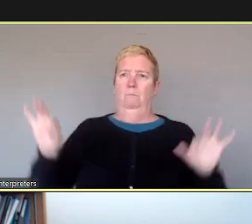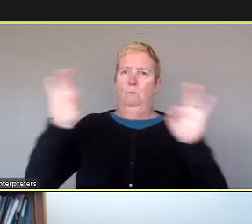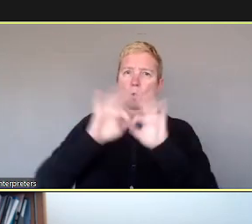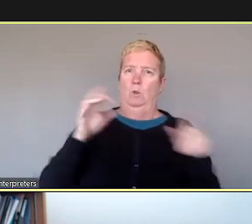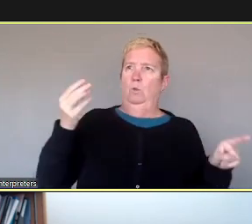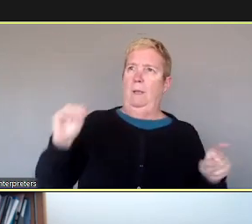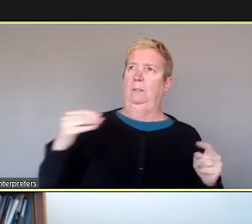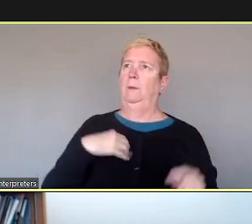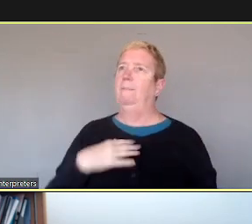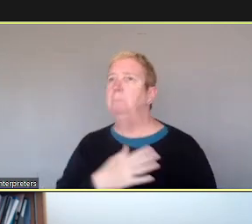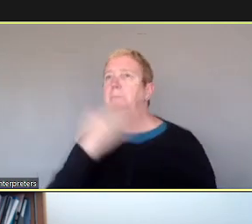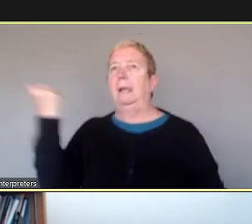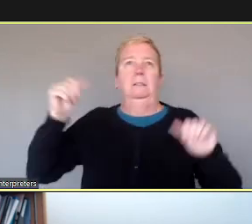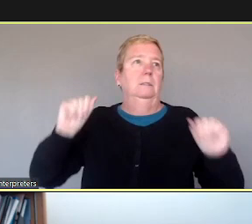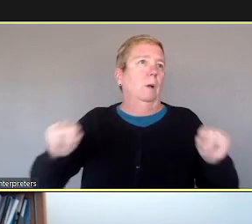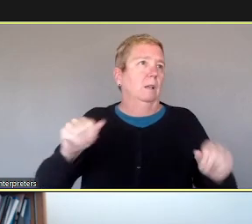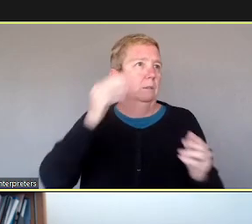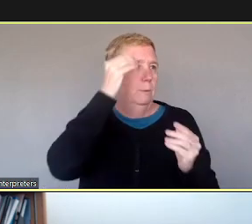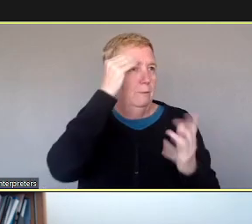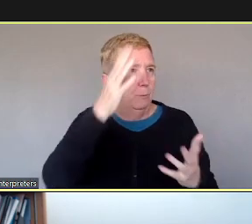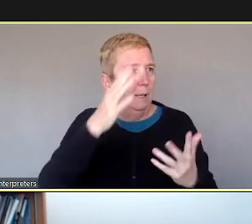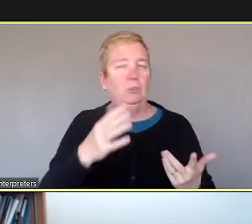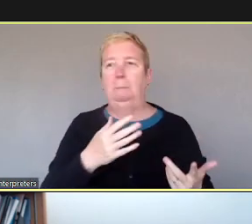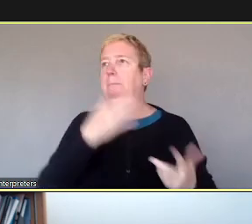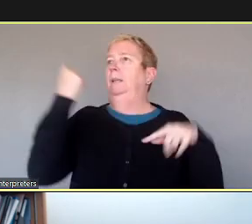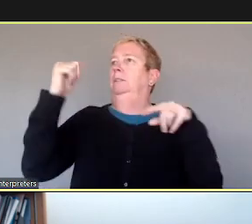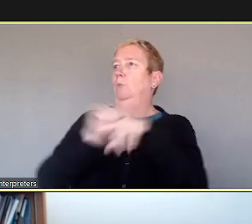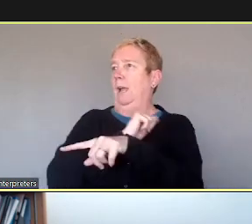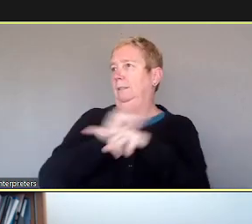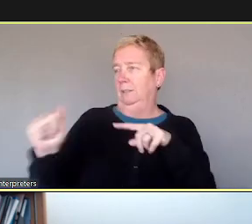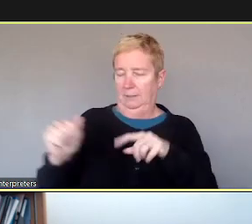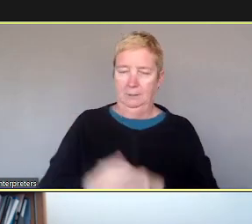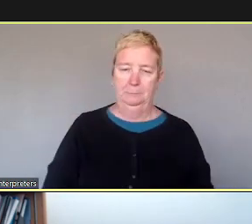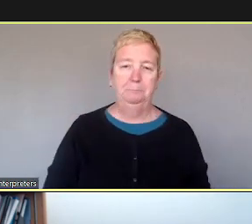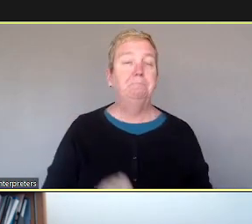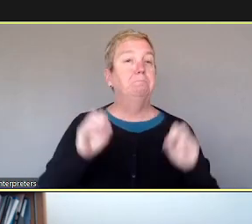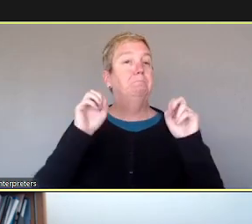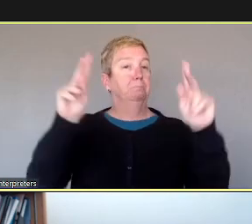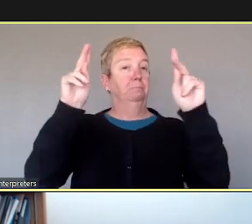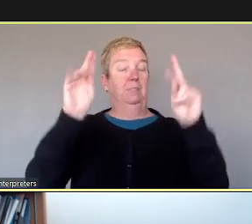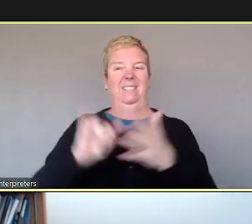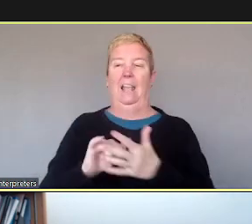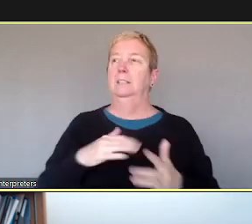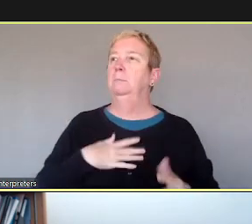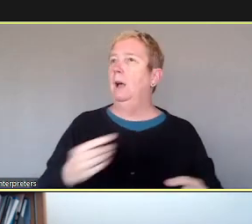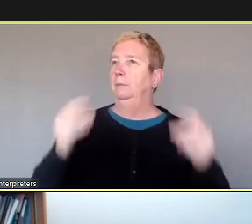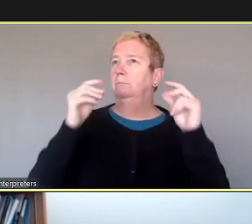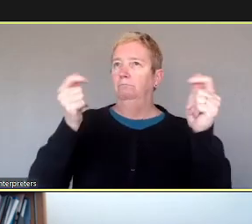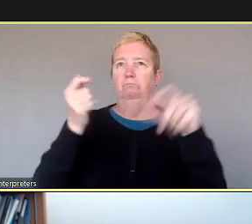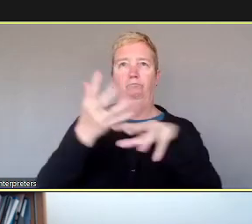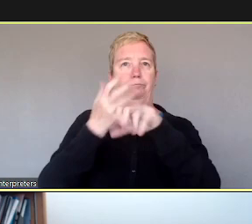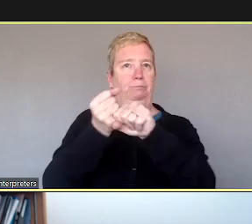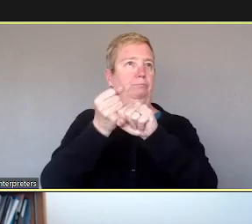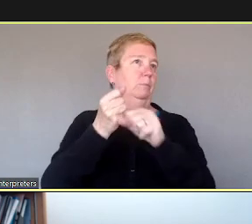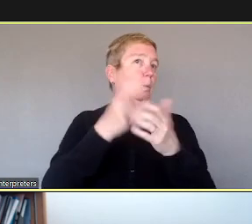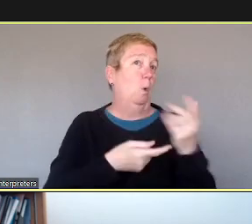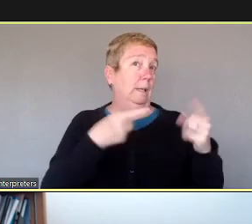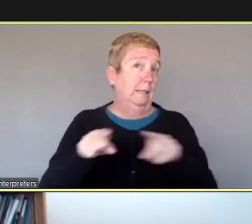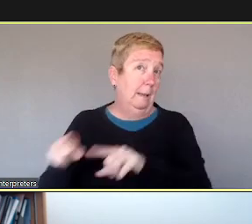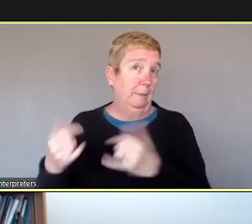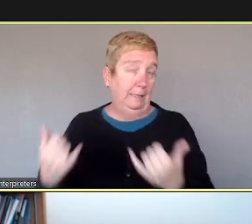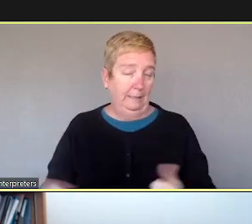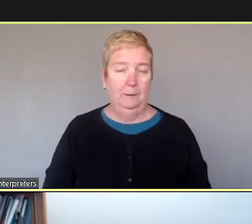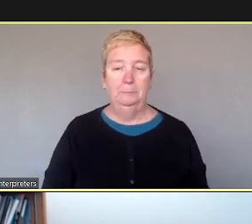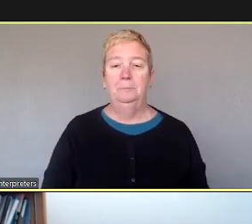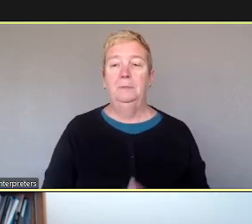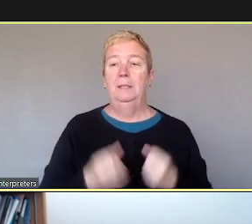best information and best practices available. Okay, so that's a quick snapshot of where we are. A lot of